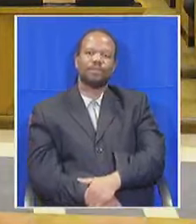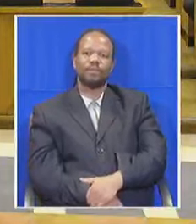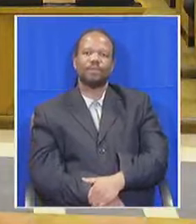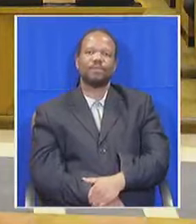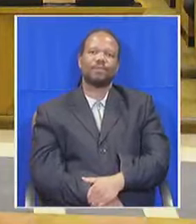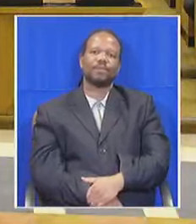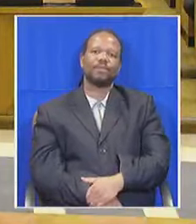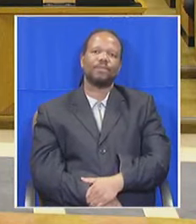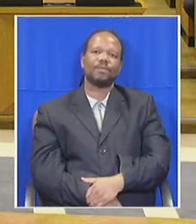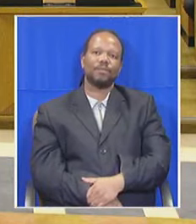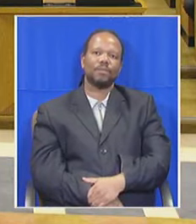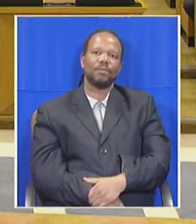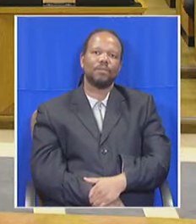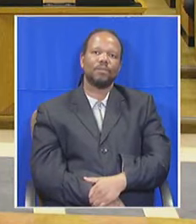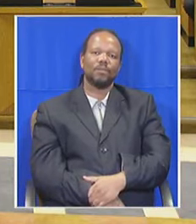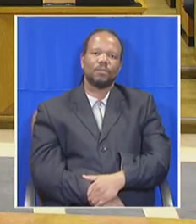IFP.